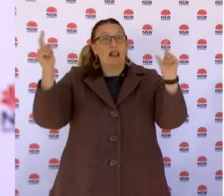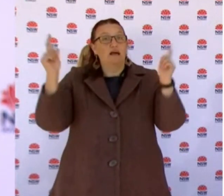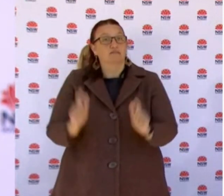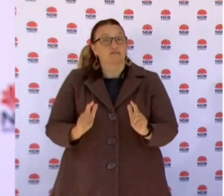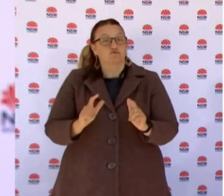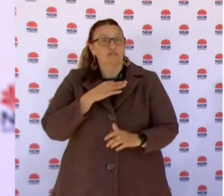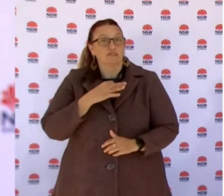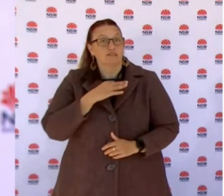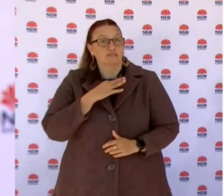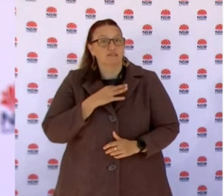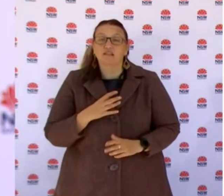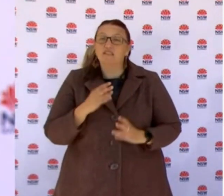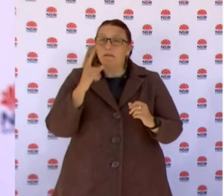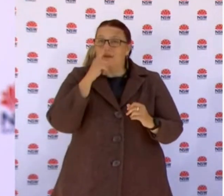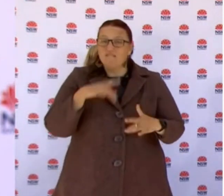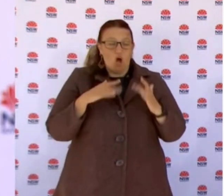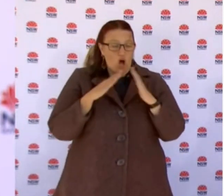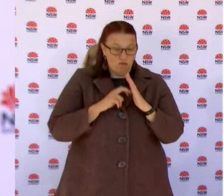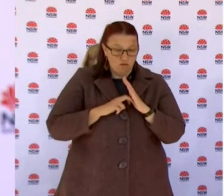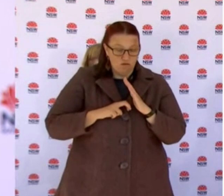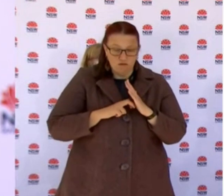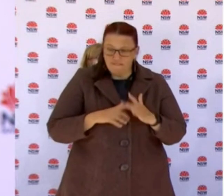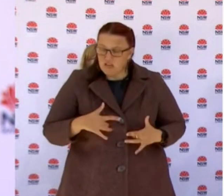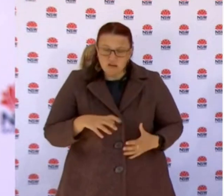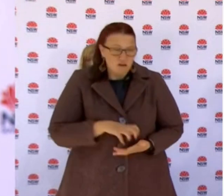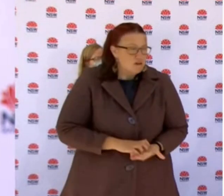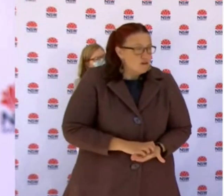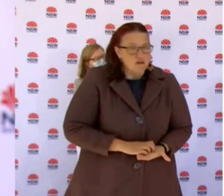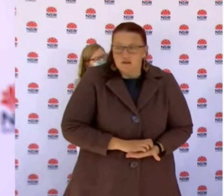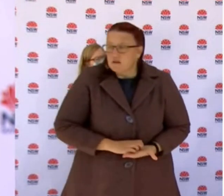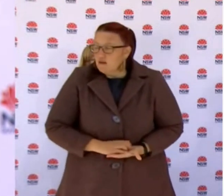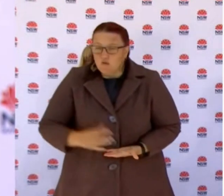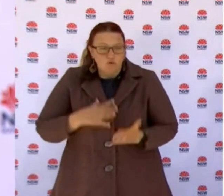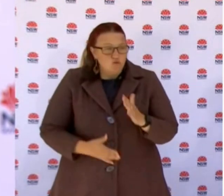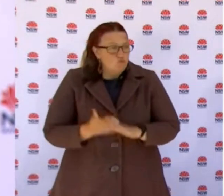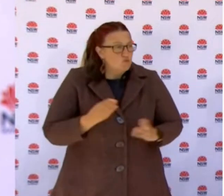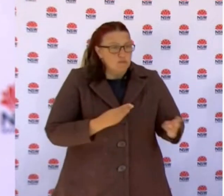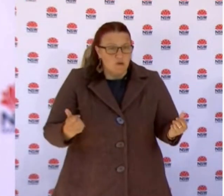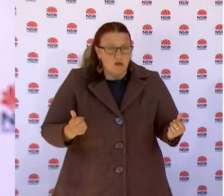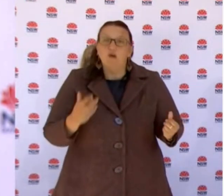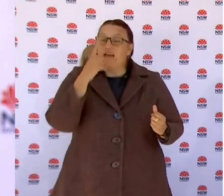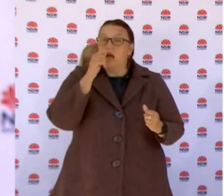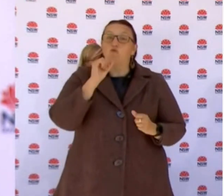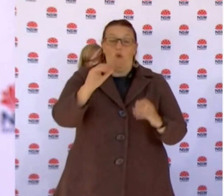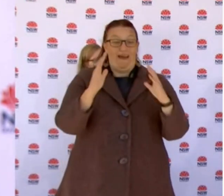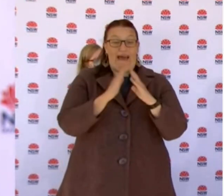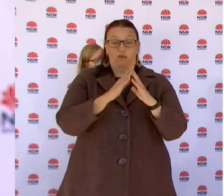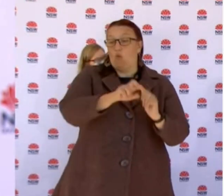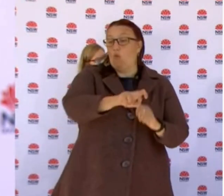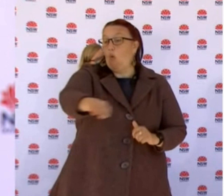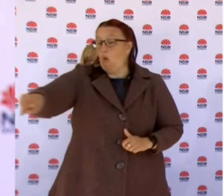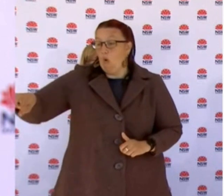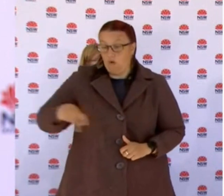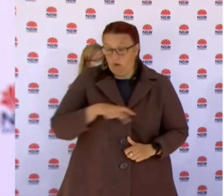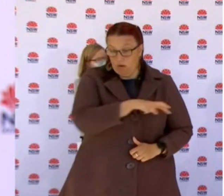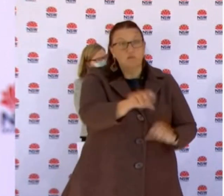home because you are you've been locked up for so long, a walk around the block, a walk in your neighbourhood outdoors